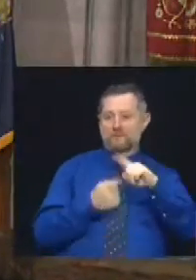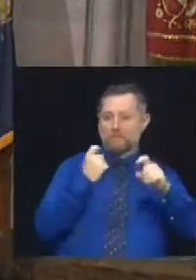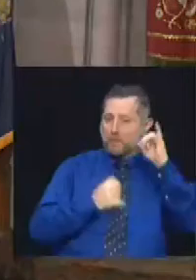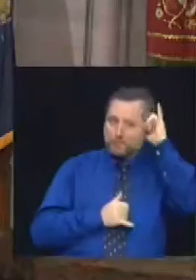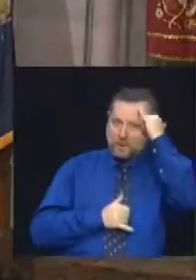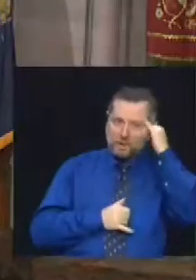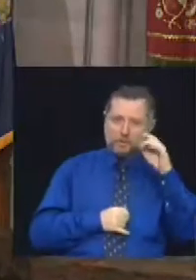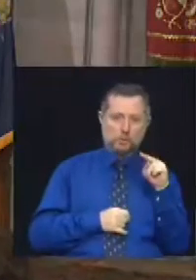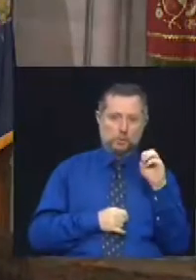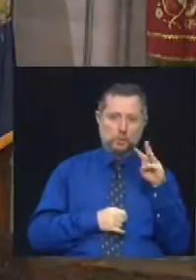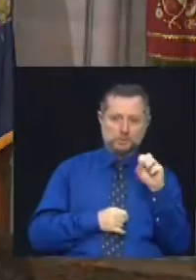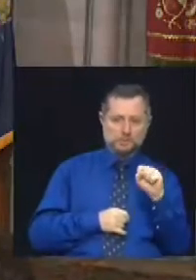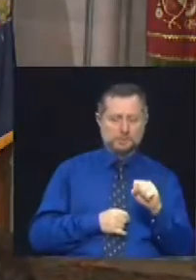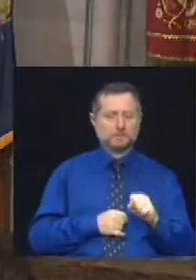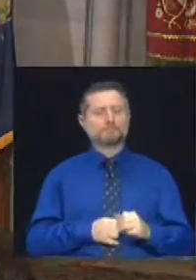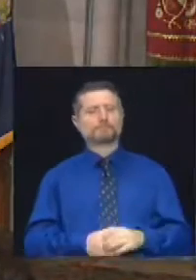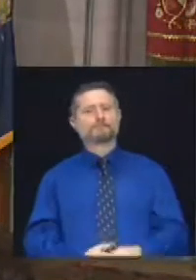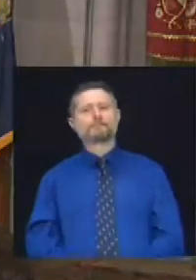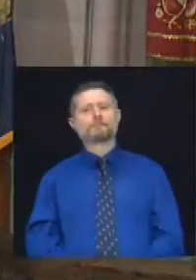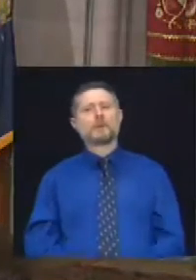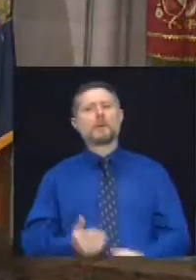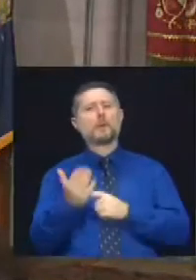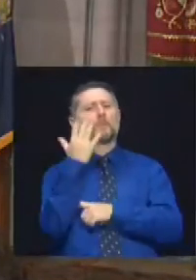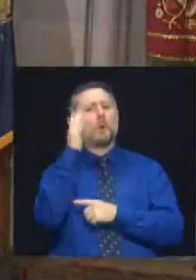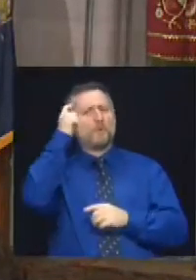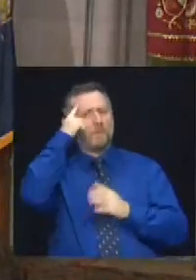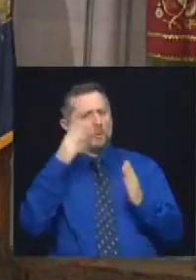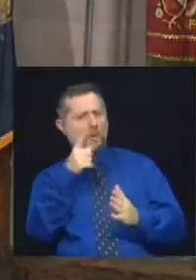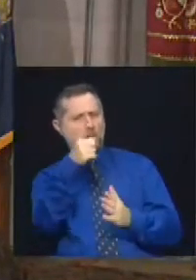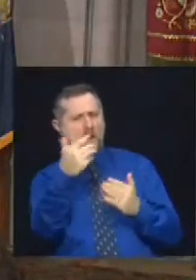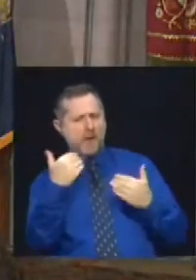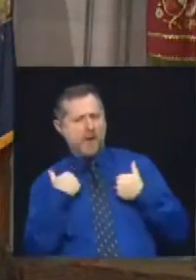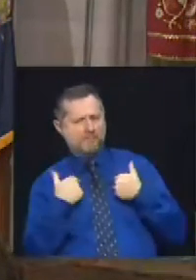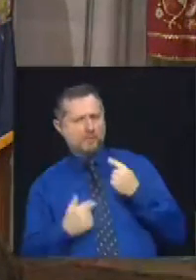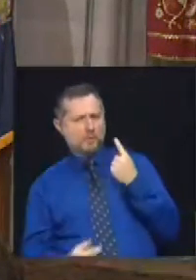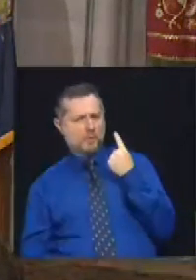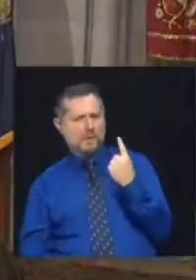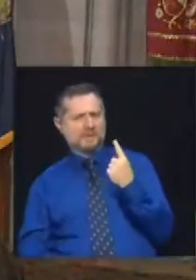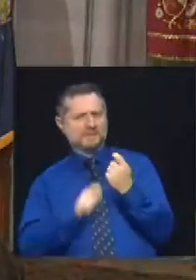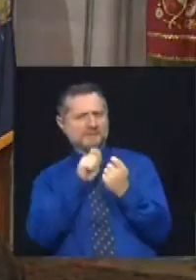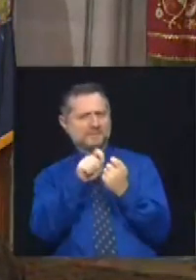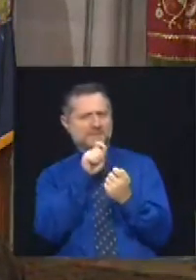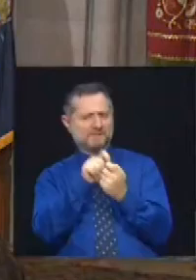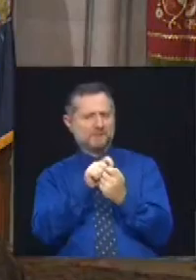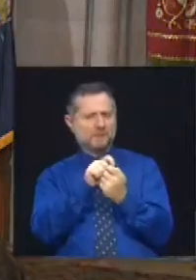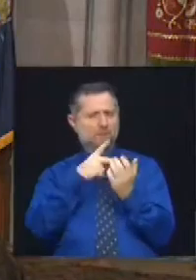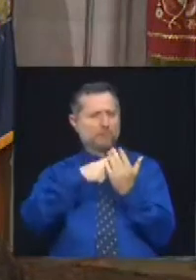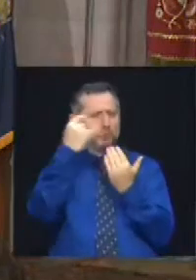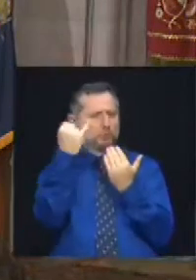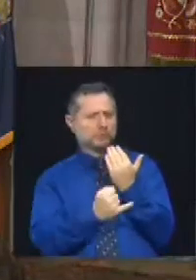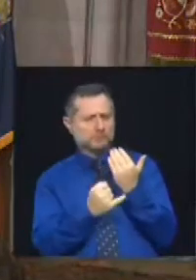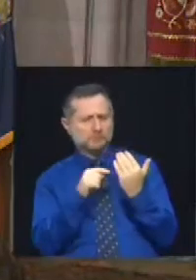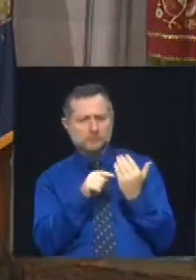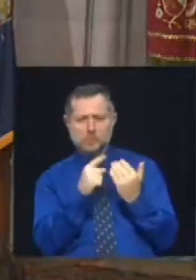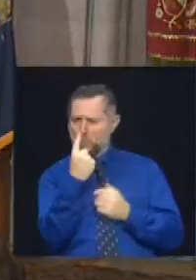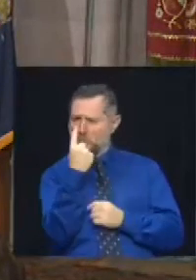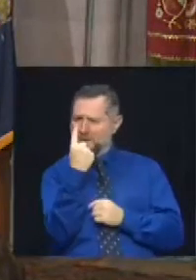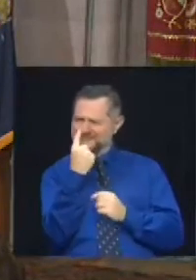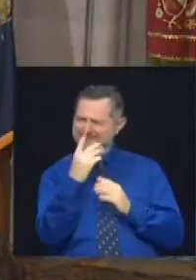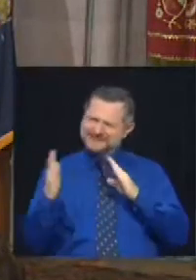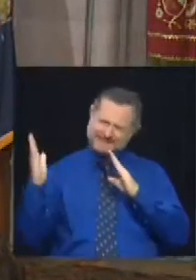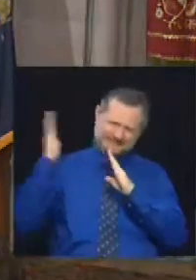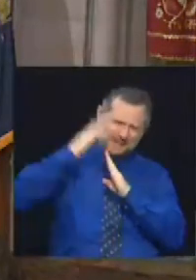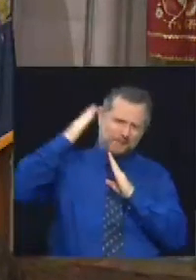Good morning, Governor. Is there one particular project, one particular big thing that you would like